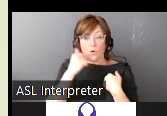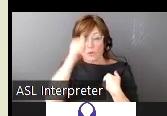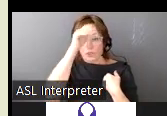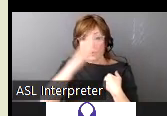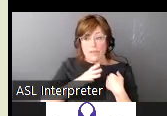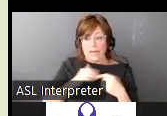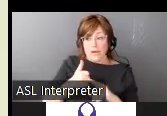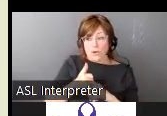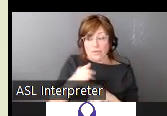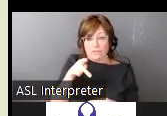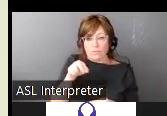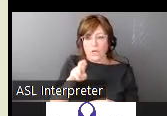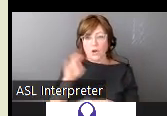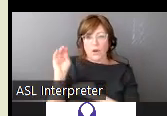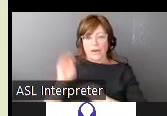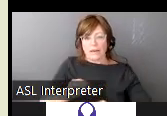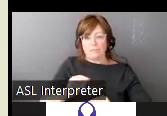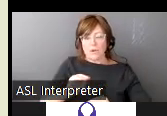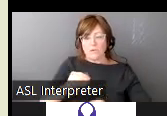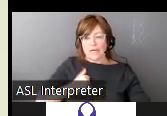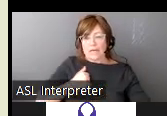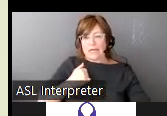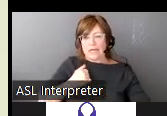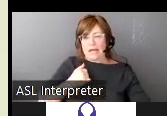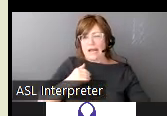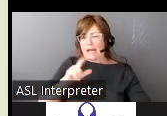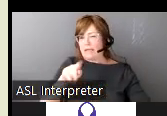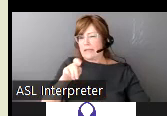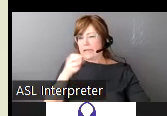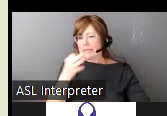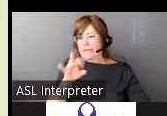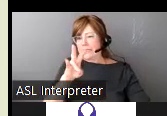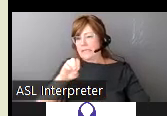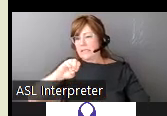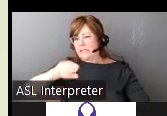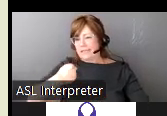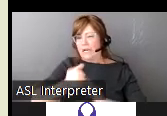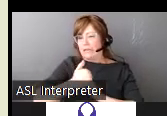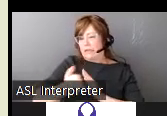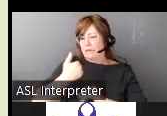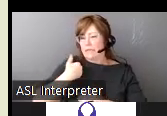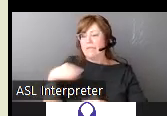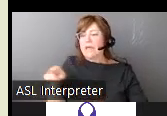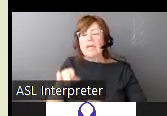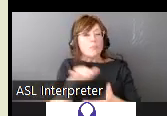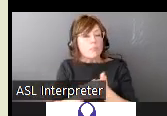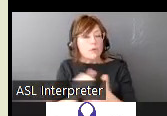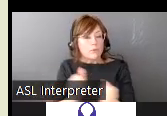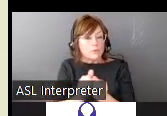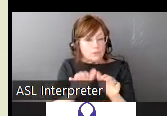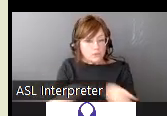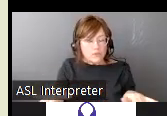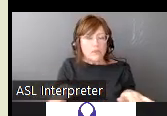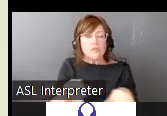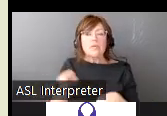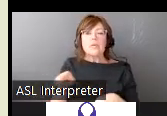permanent resident who came to Canada in the late 1970s as a skilled worker. He was married with children and